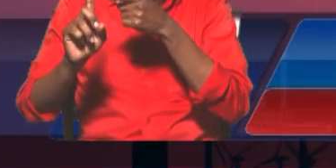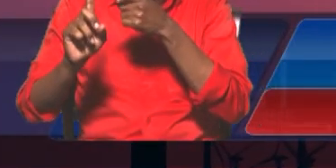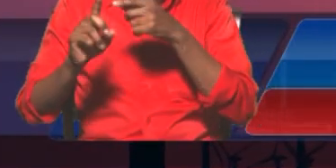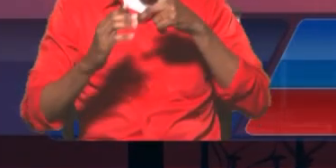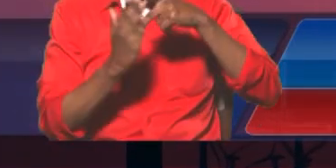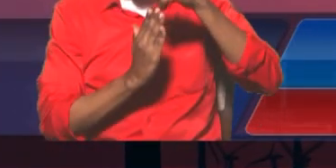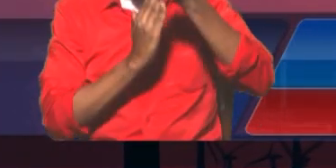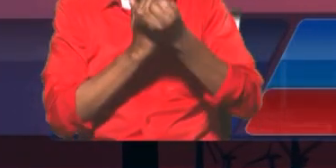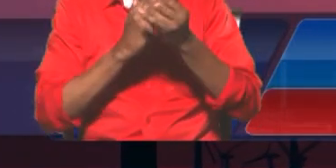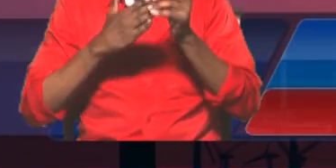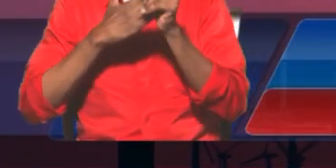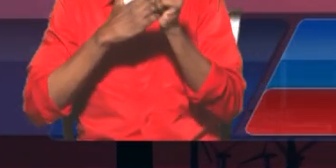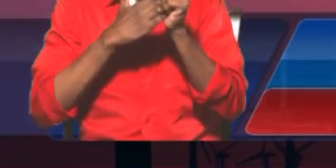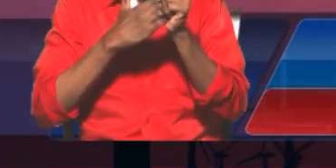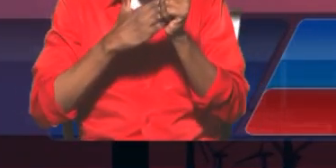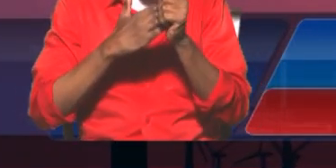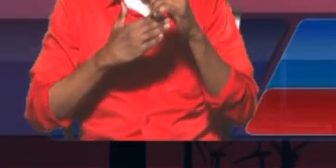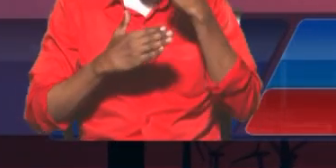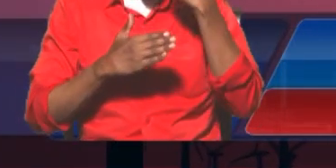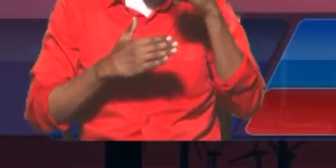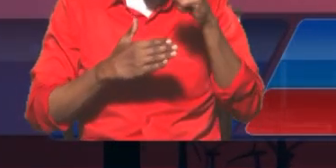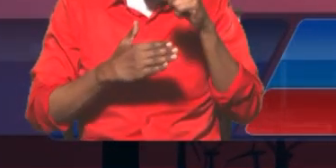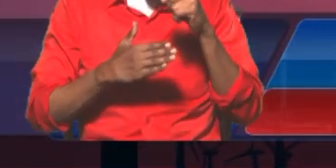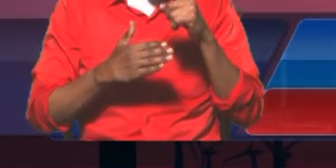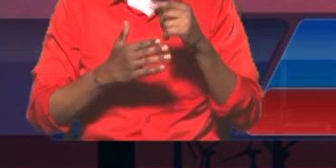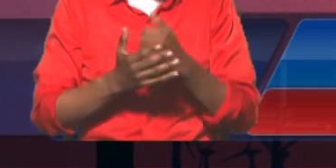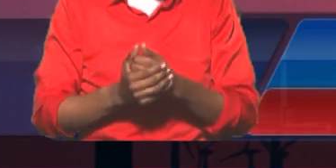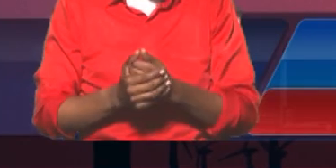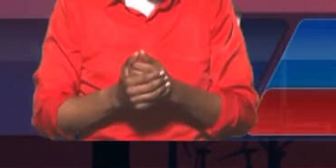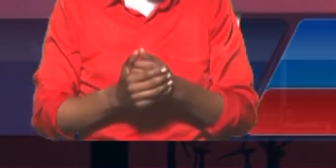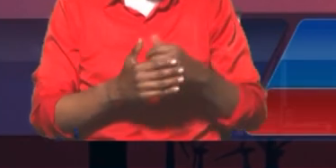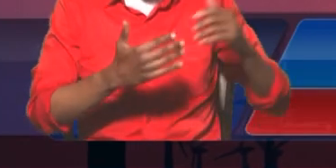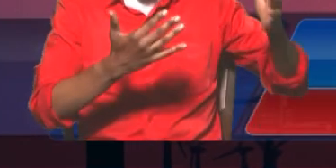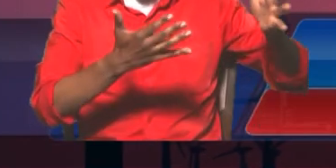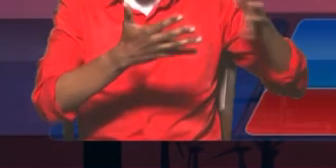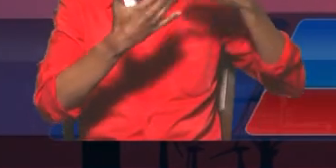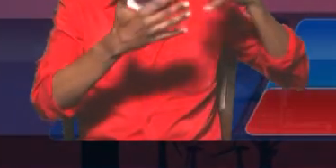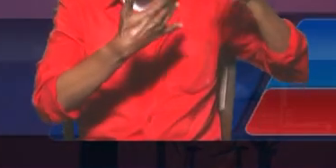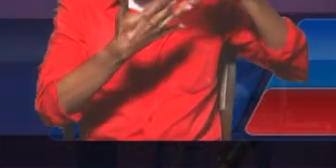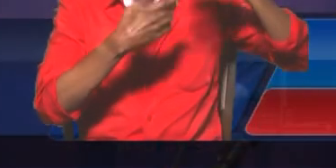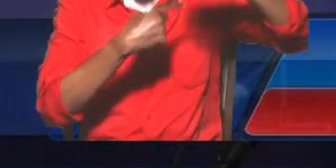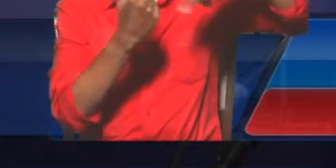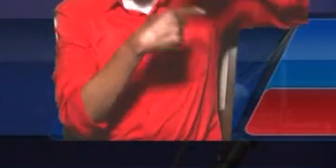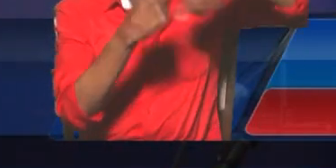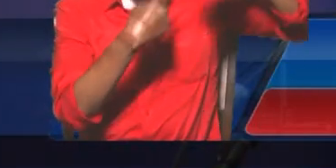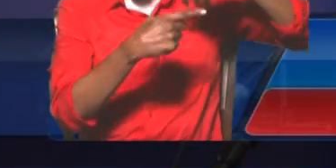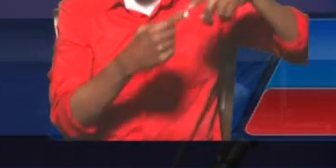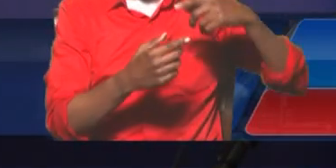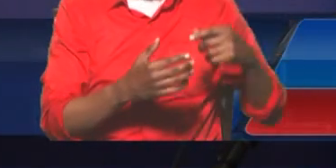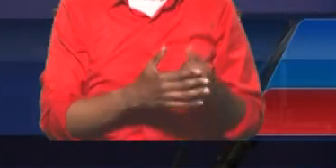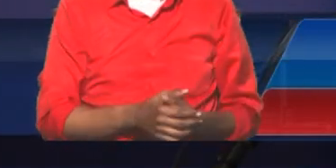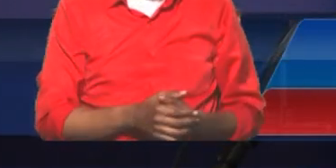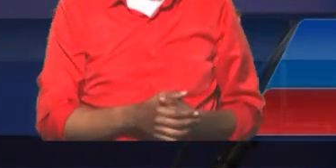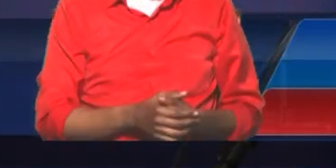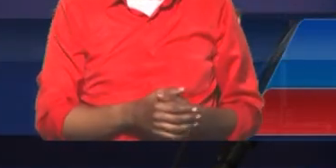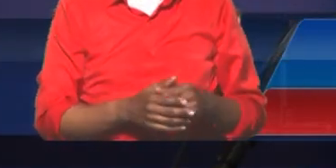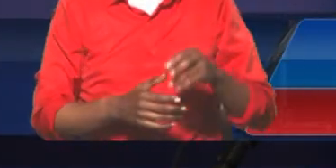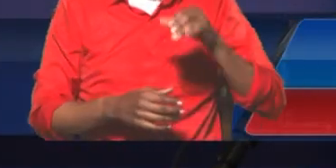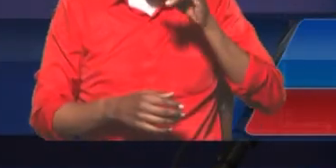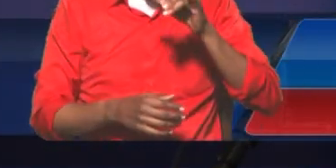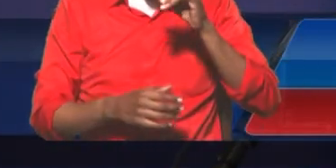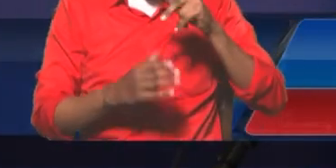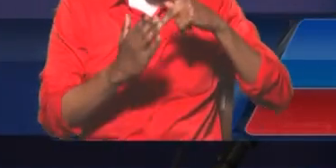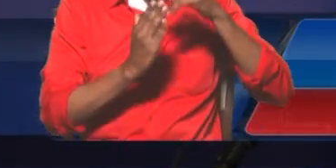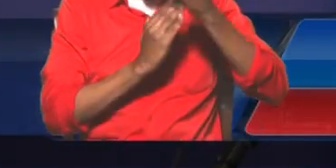project lead for the second phase of CCRE's wind turbine project. The offshore wind project is going to go to a